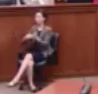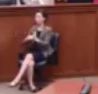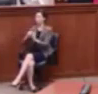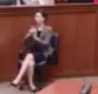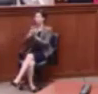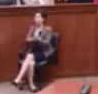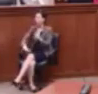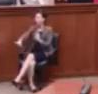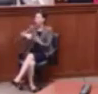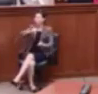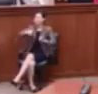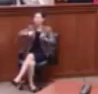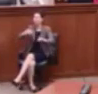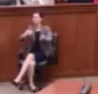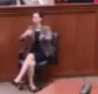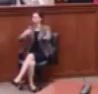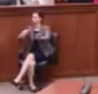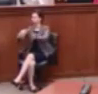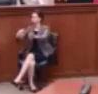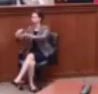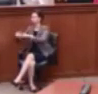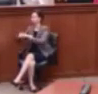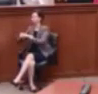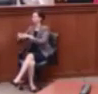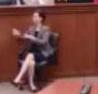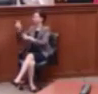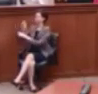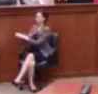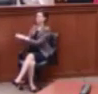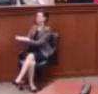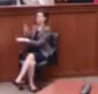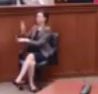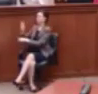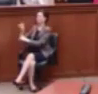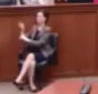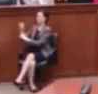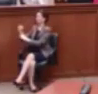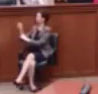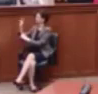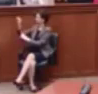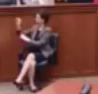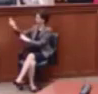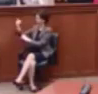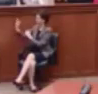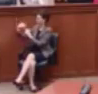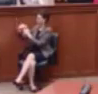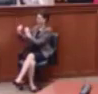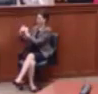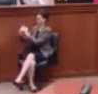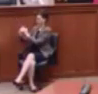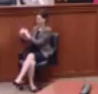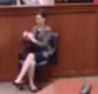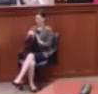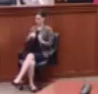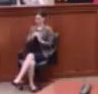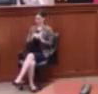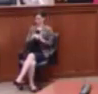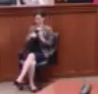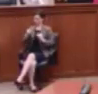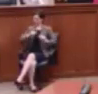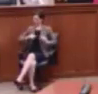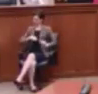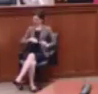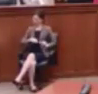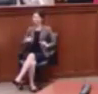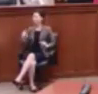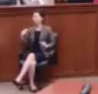state, and of course reaching upstairs to the Board of Regents to participate with them and to look at this policy we're excited